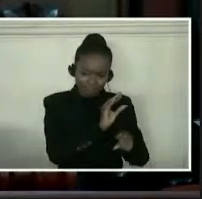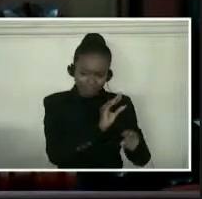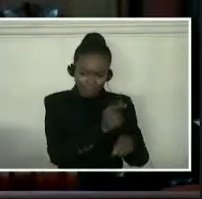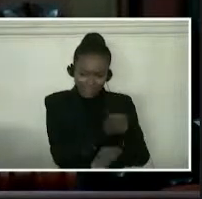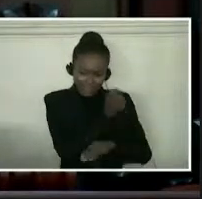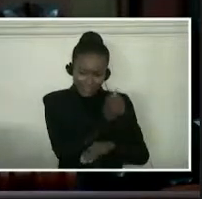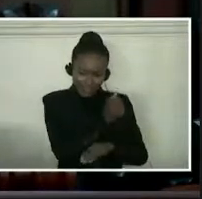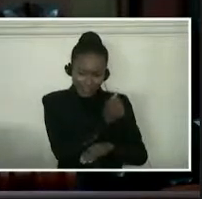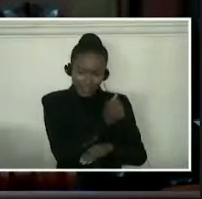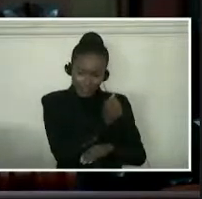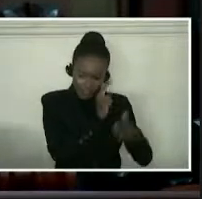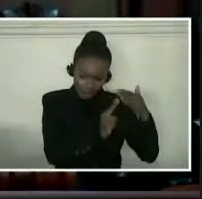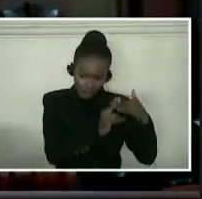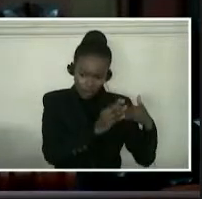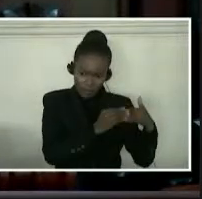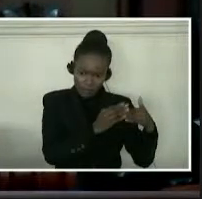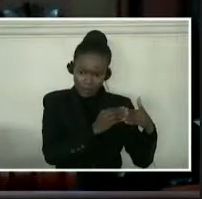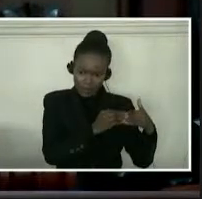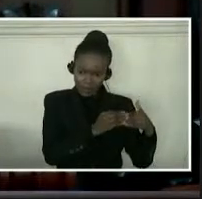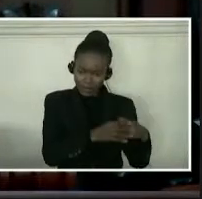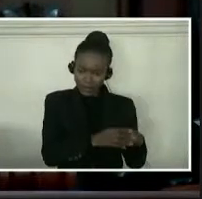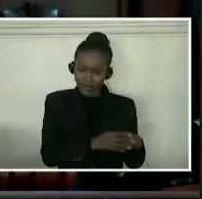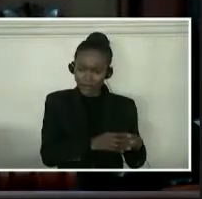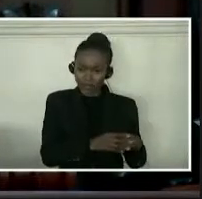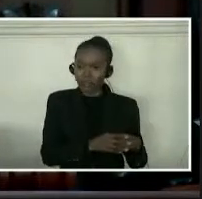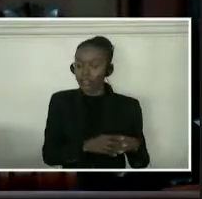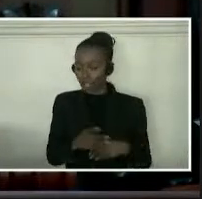honorable celebrity